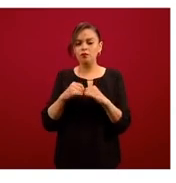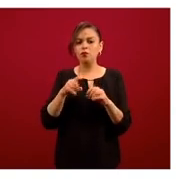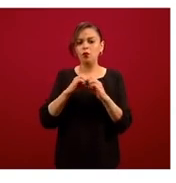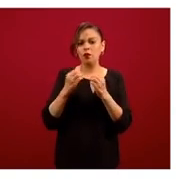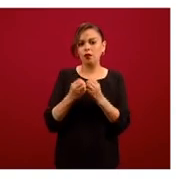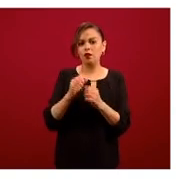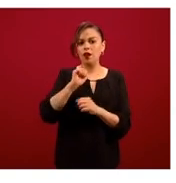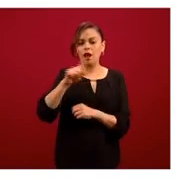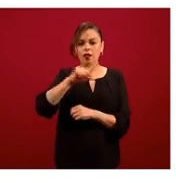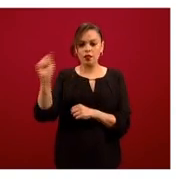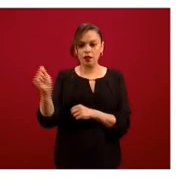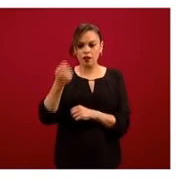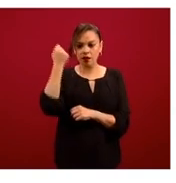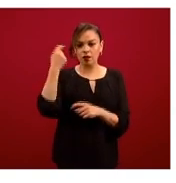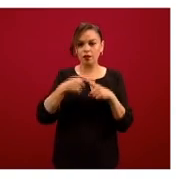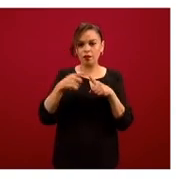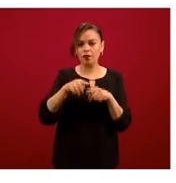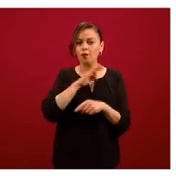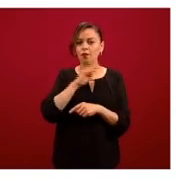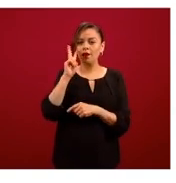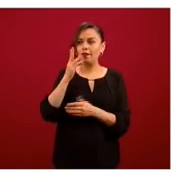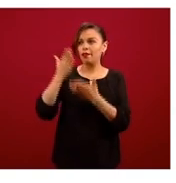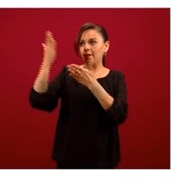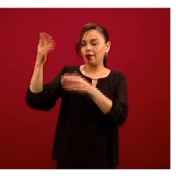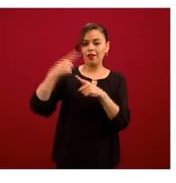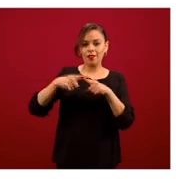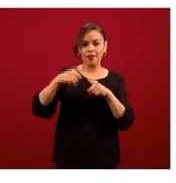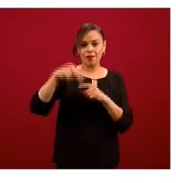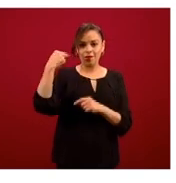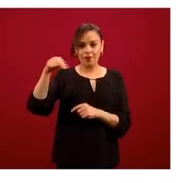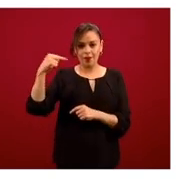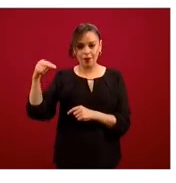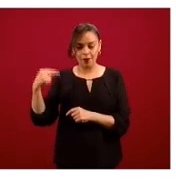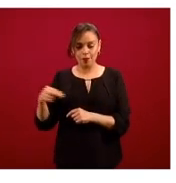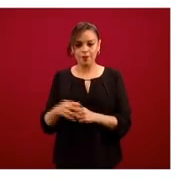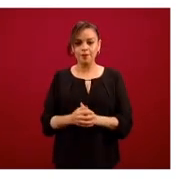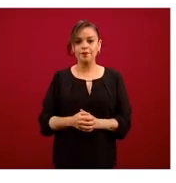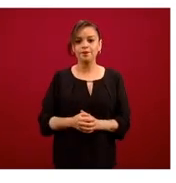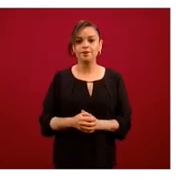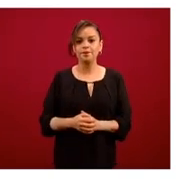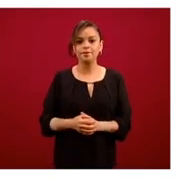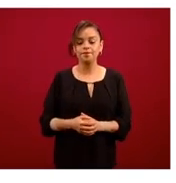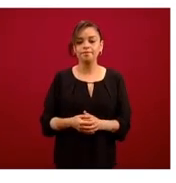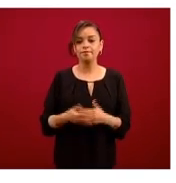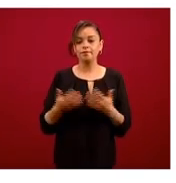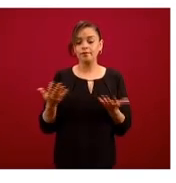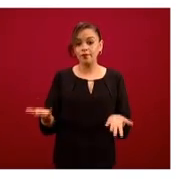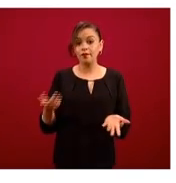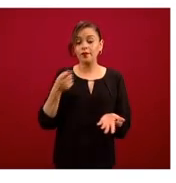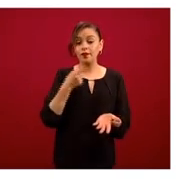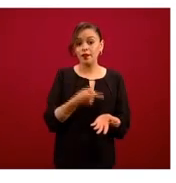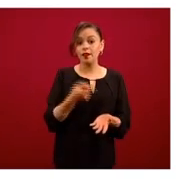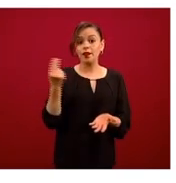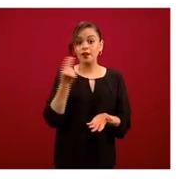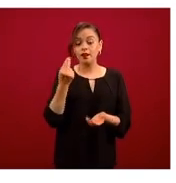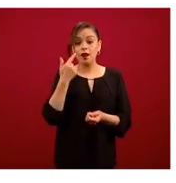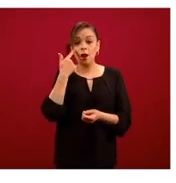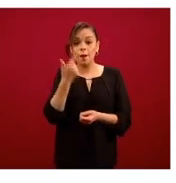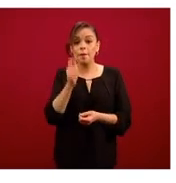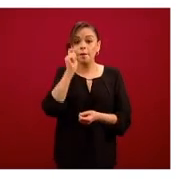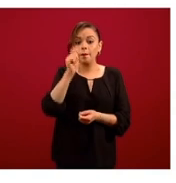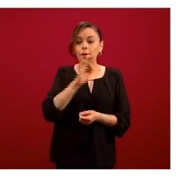into account and with the participation of all of these institutions and brands that you can see in this